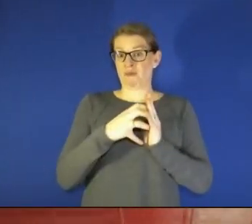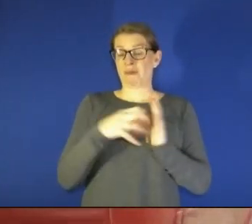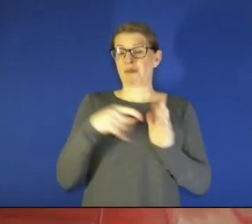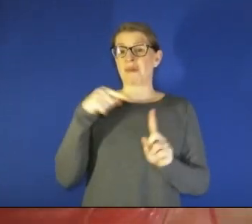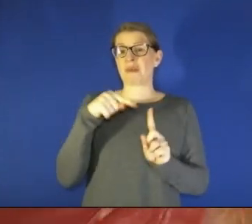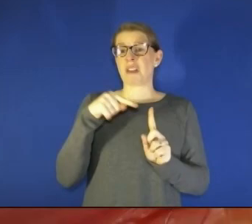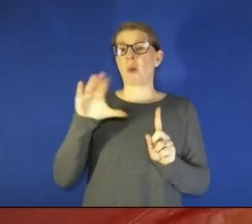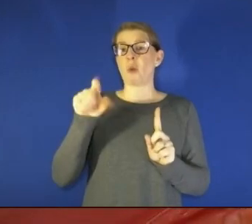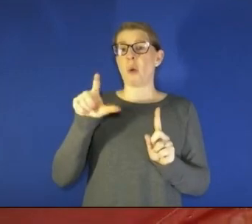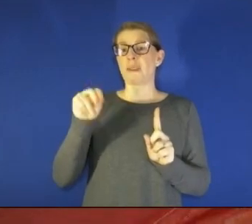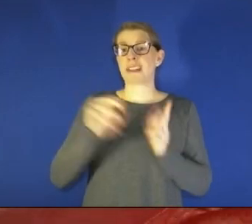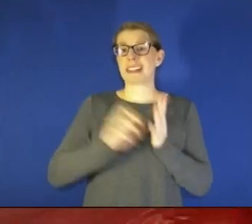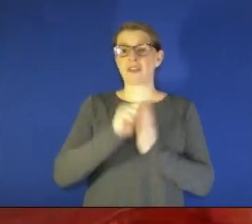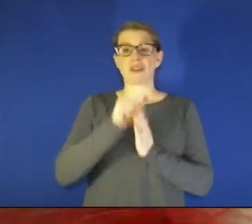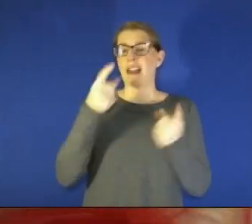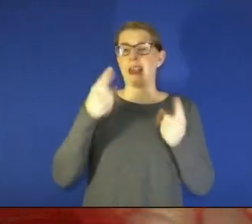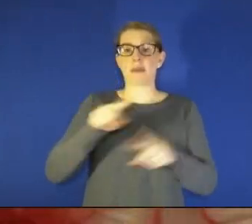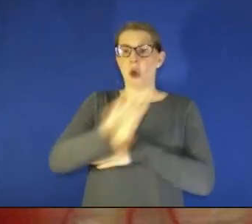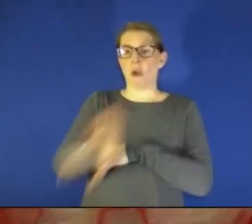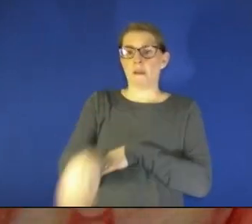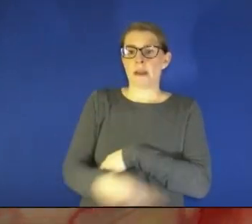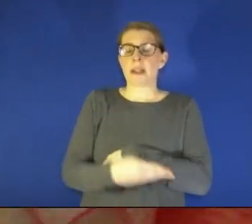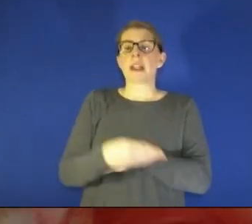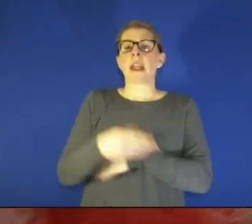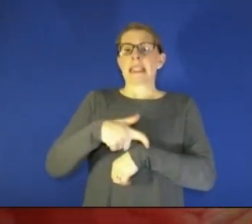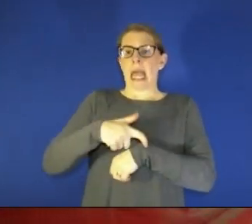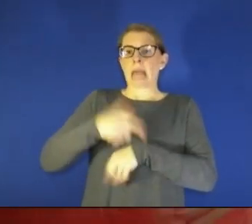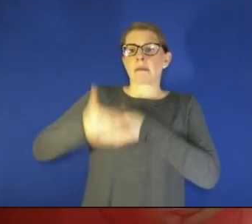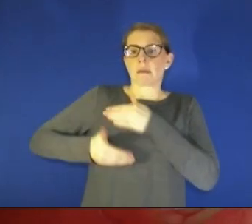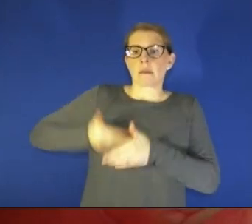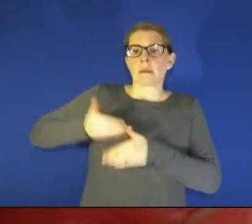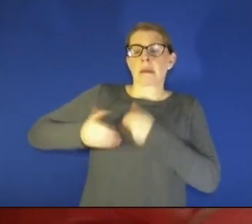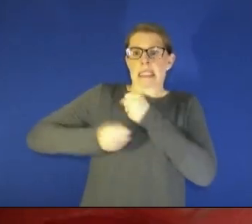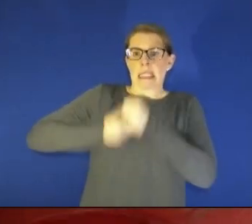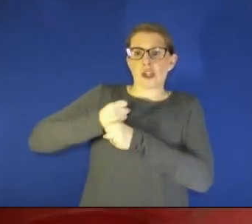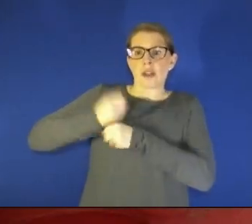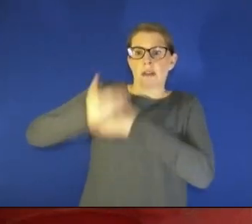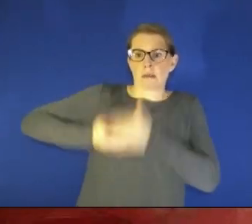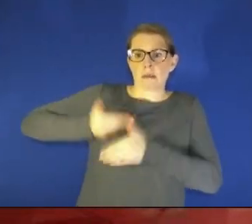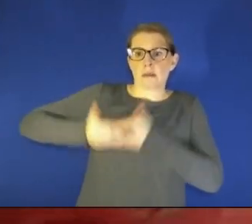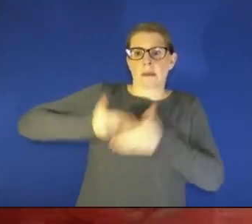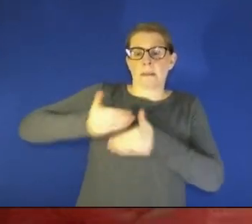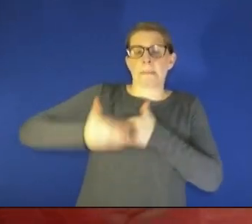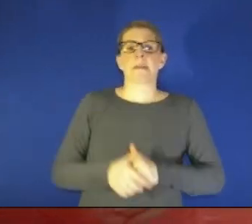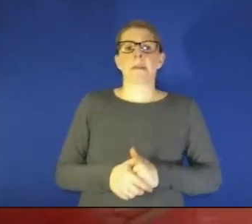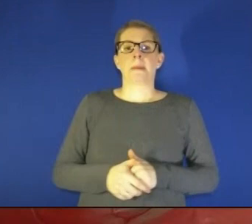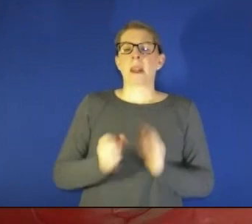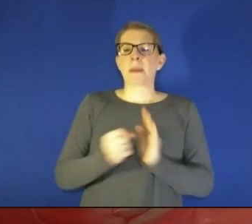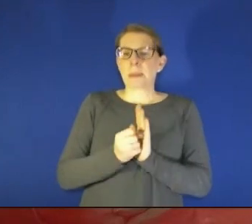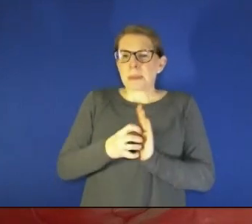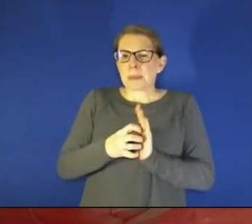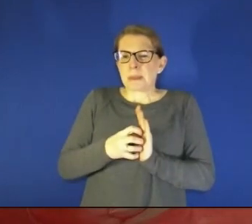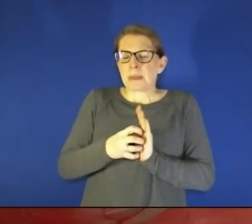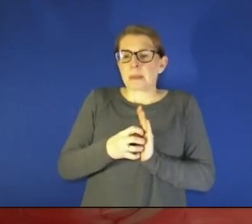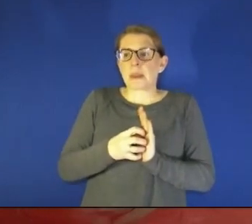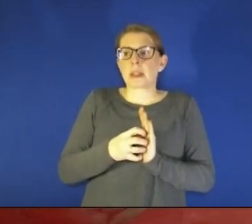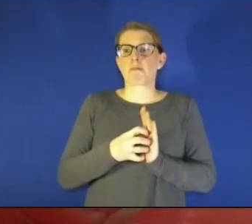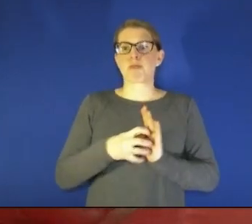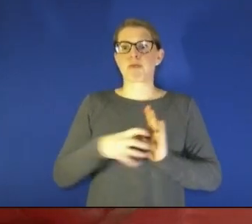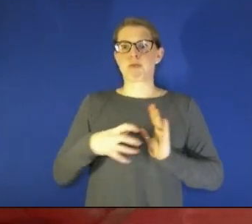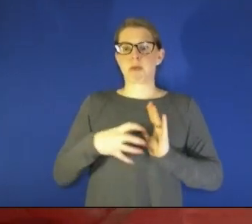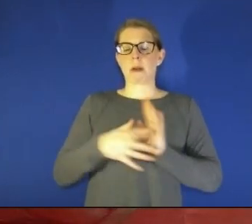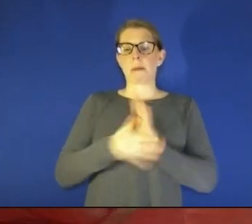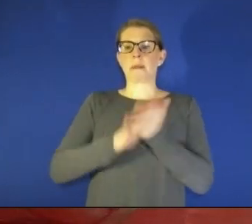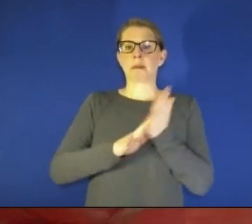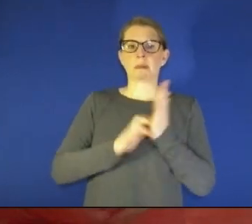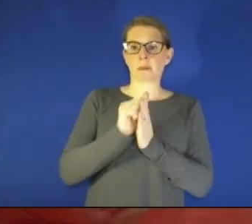occur overnight. It happens over many years, where a small polyp turns into a malignant polyp and then eventually into